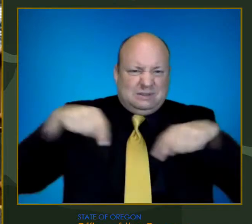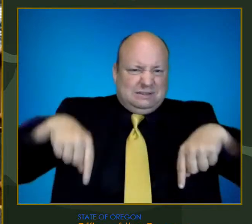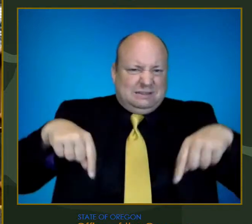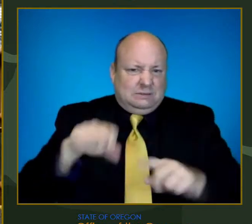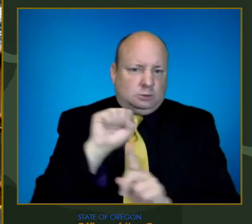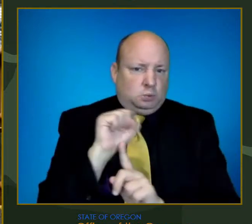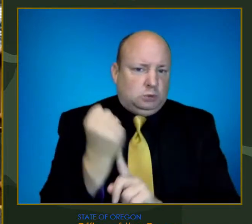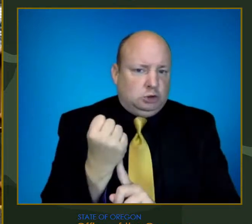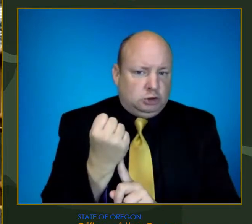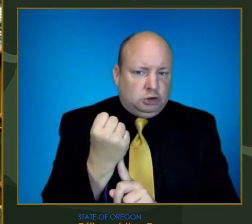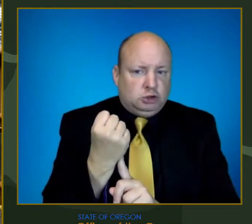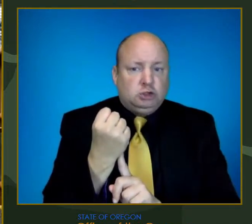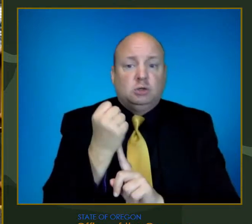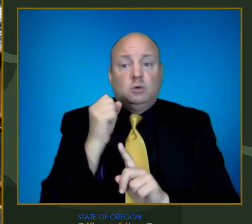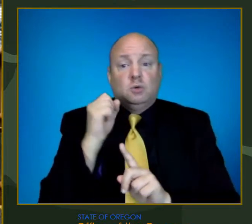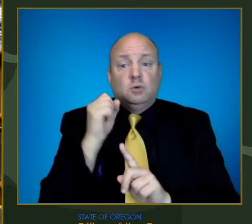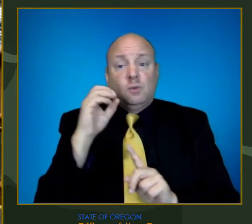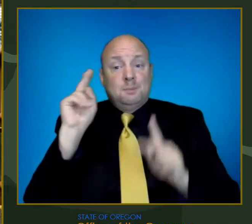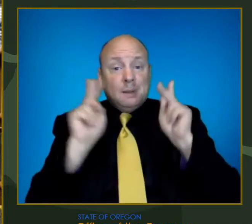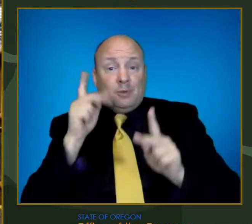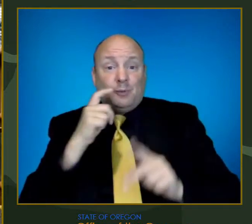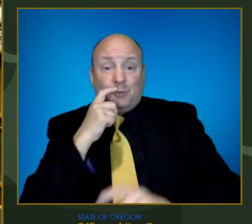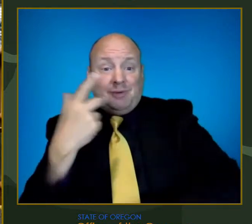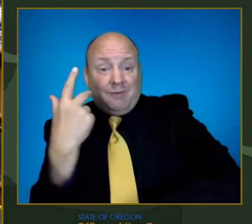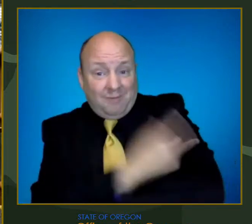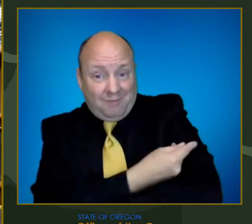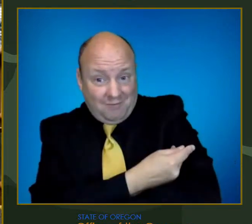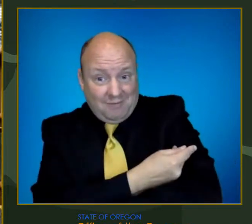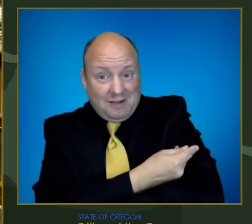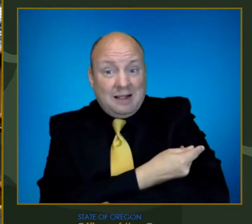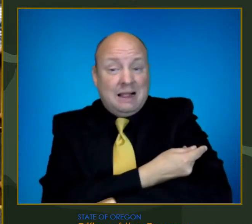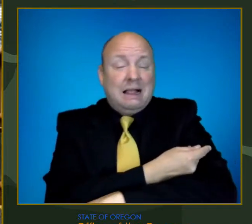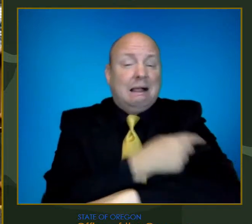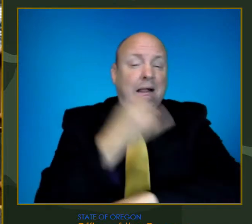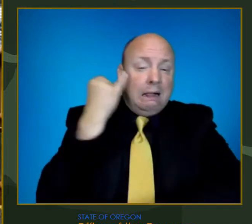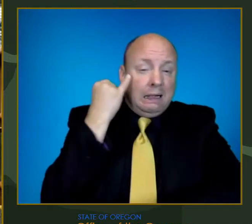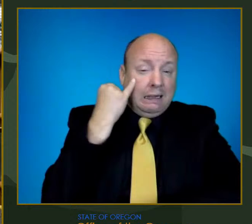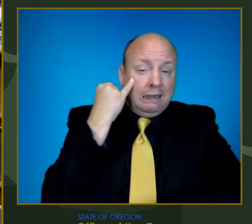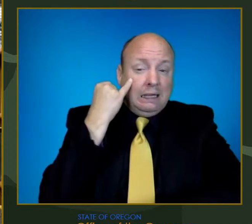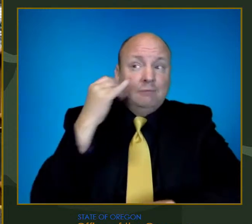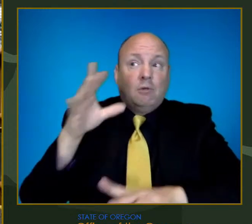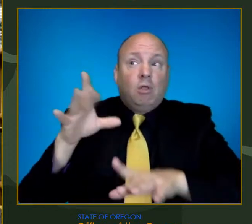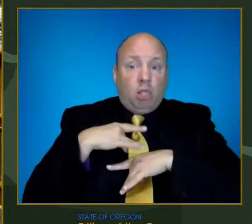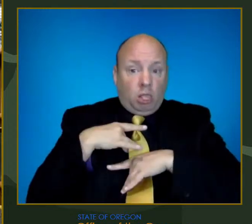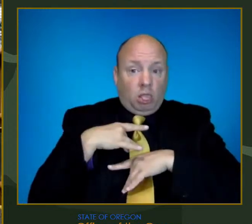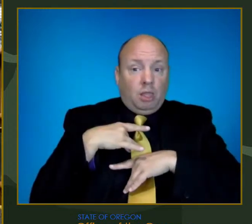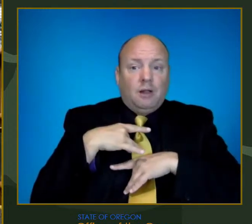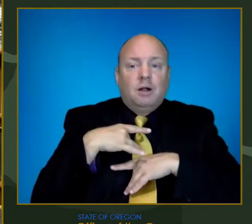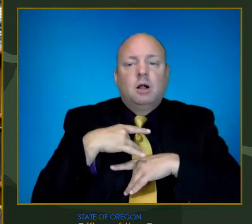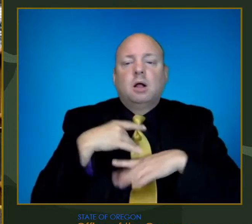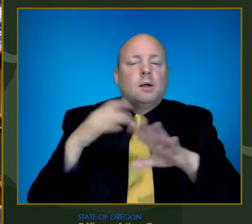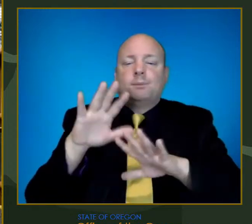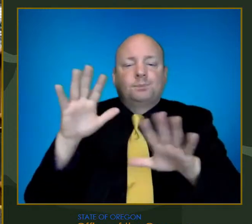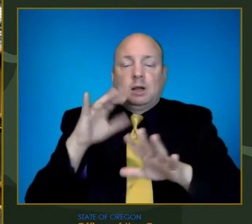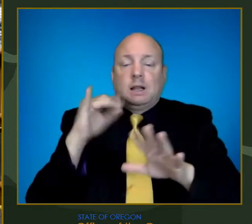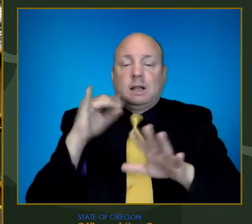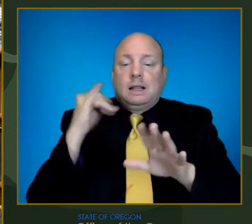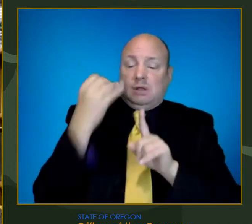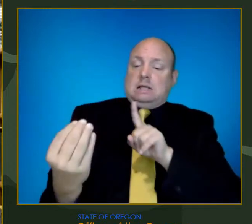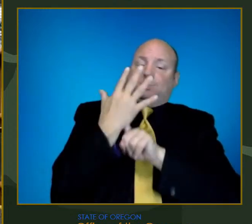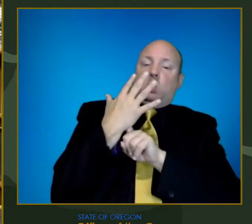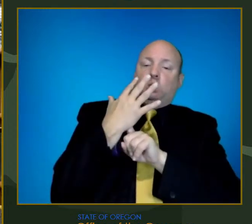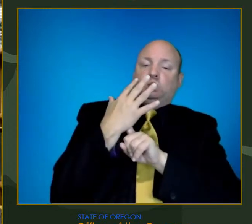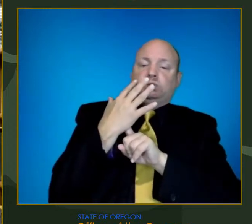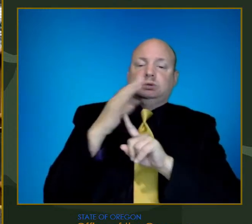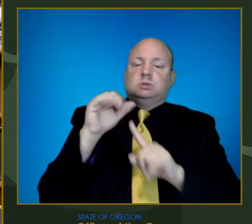not required to quarantine when they're exposed unless they're showing symptoms. That means that we have more educators and